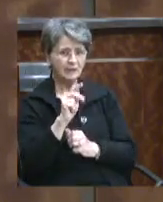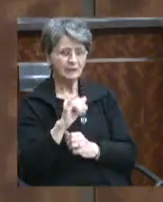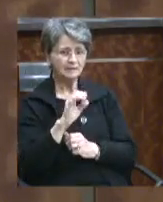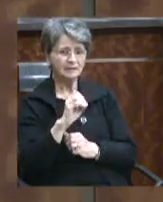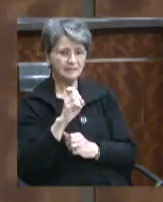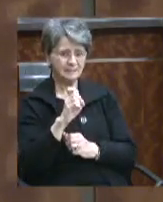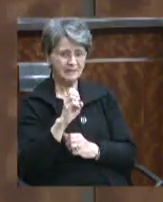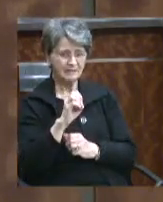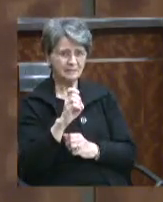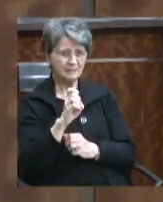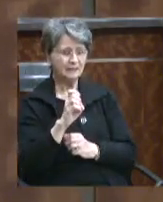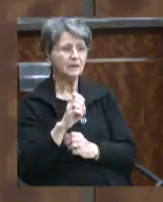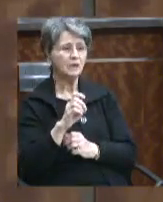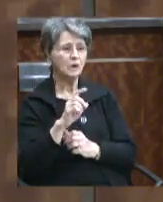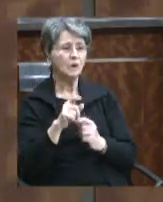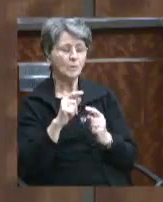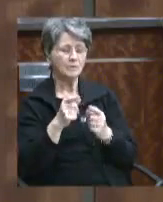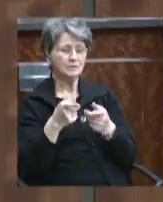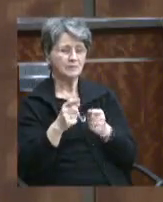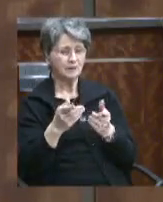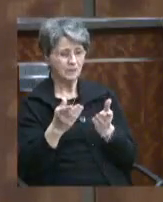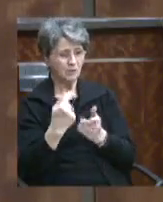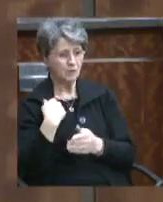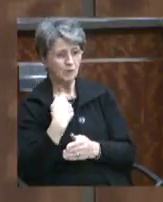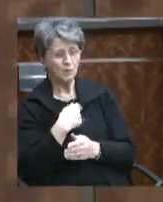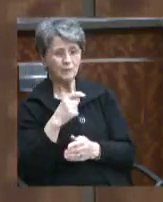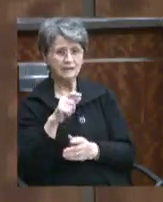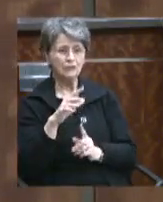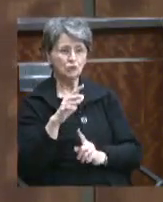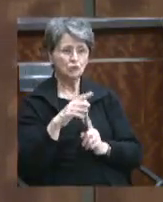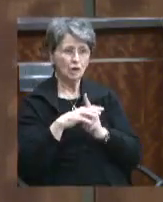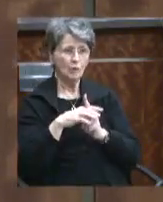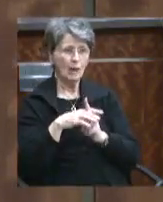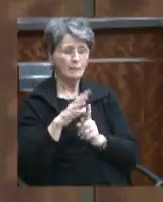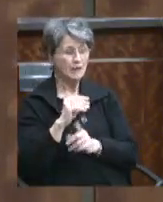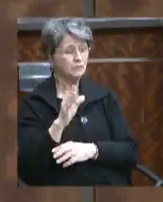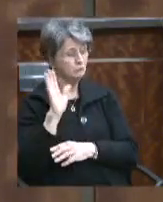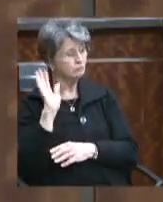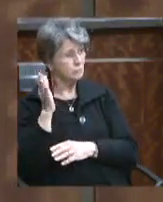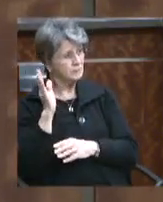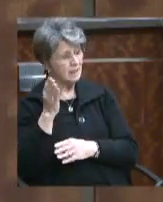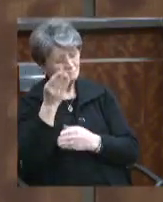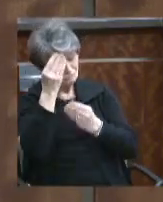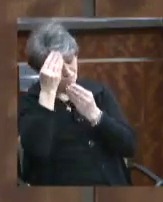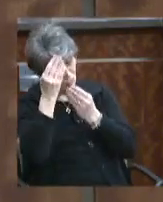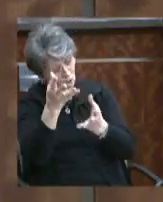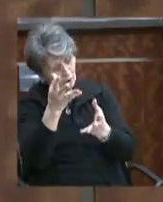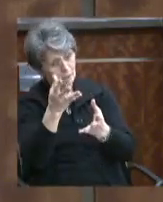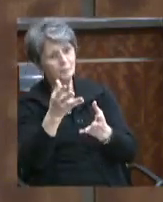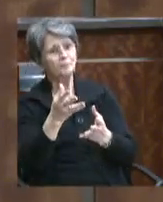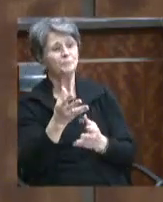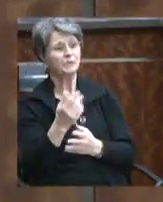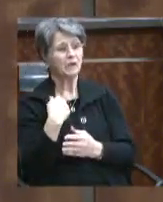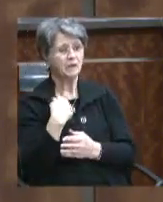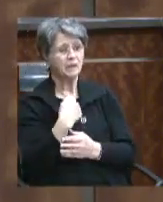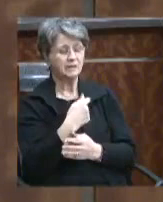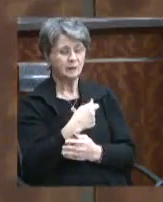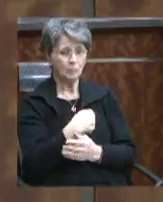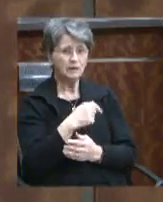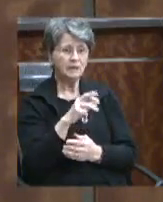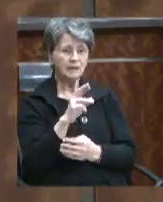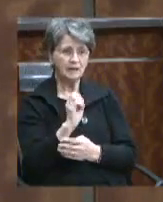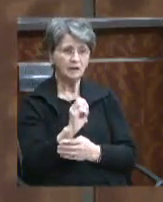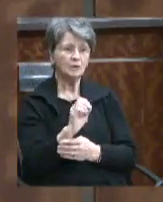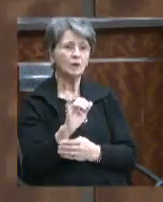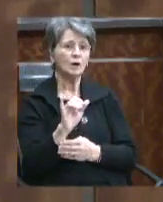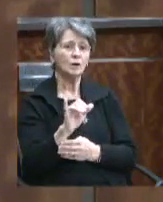we need to show up and we need to present to the county exec and let them know that we have issues and we care. In